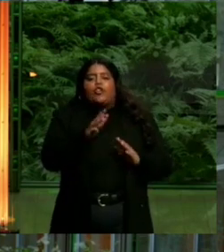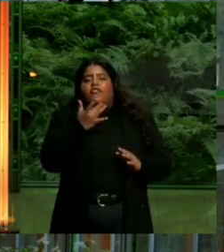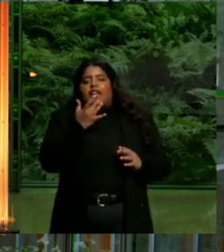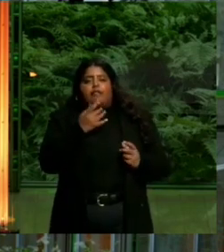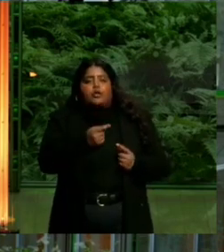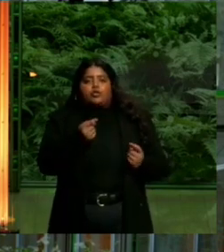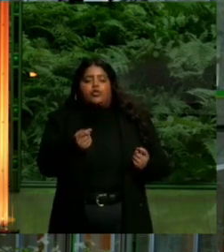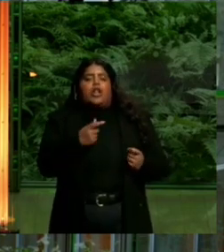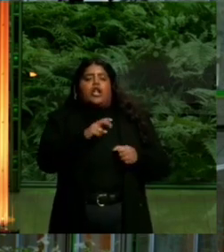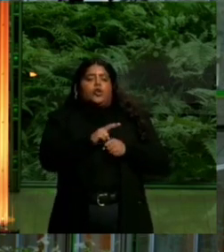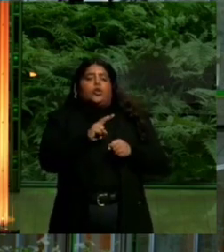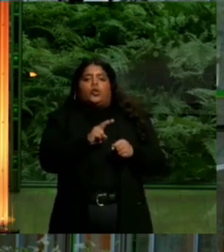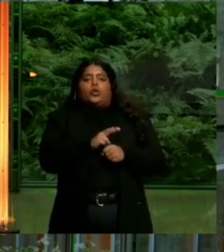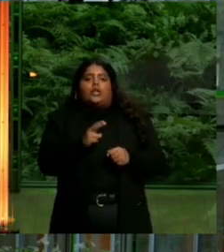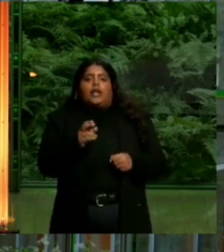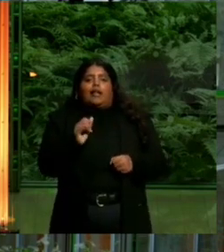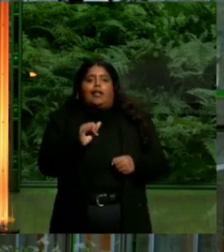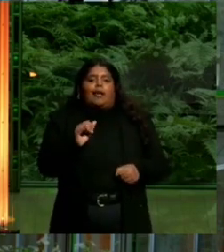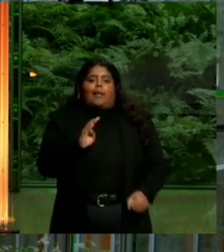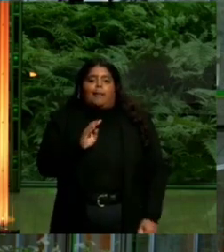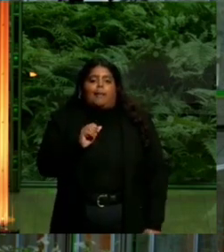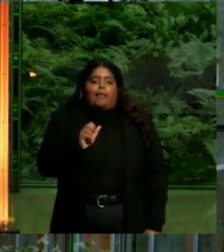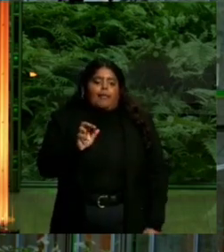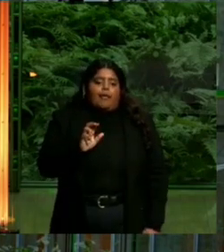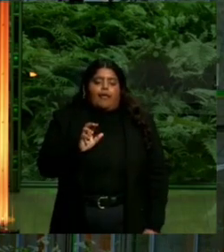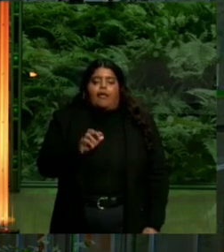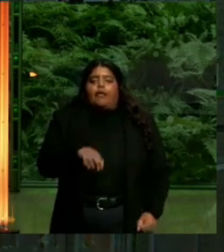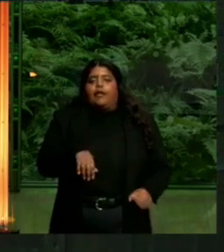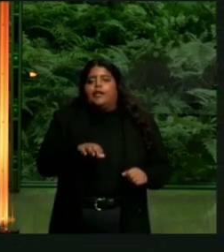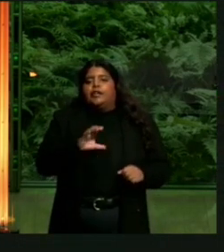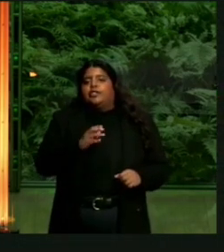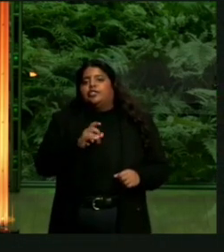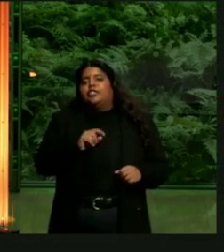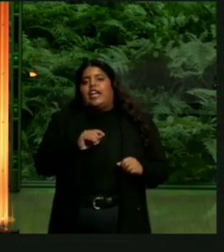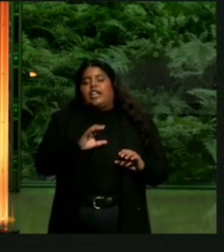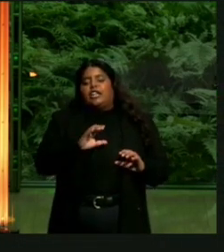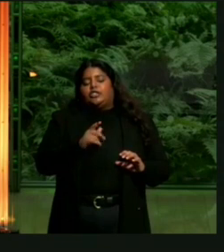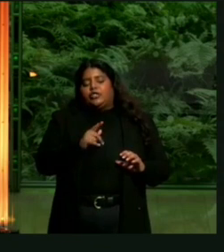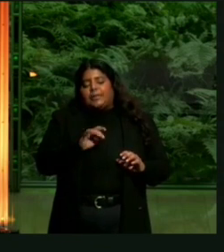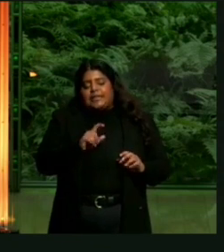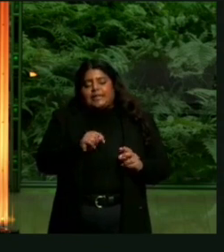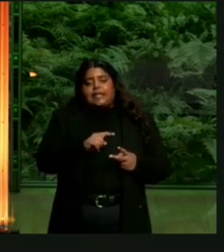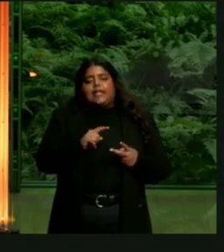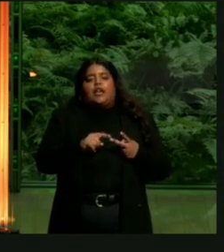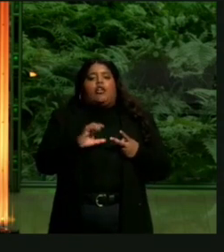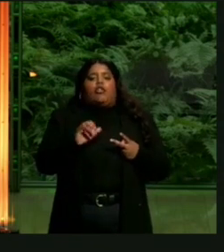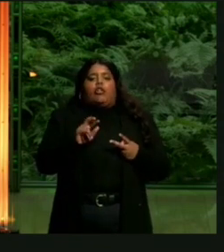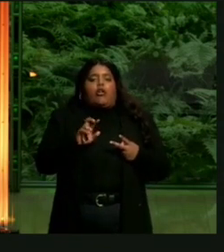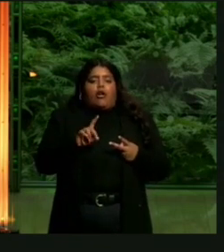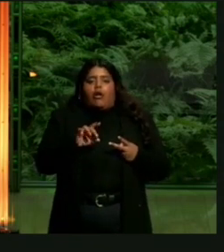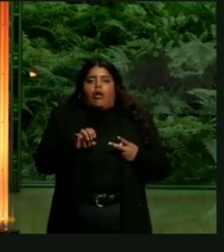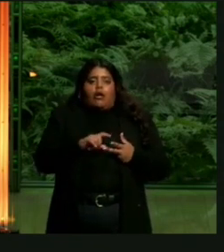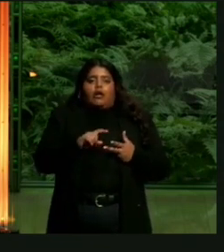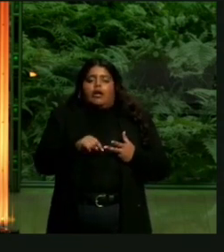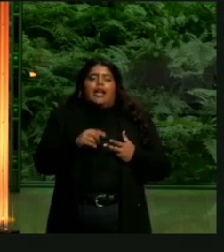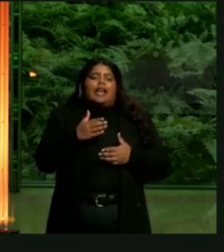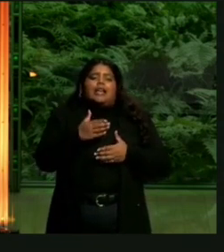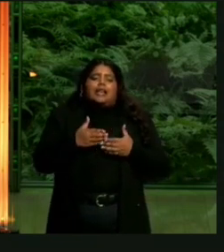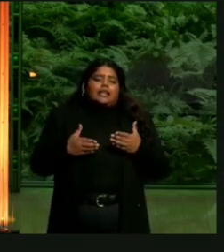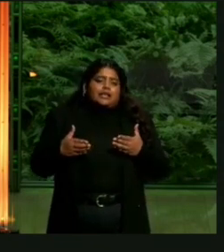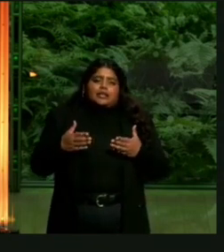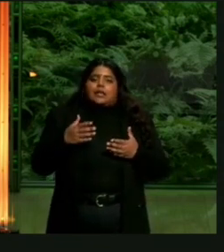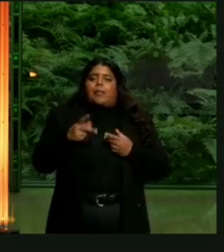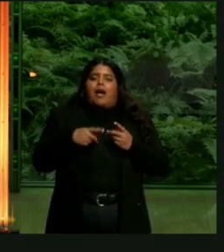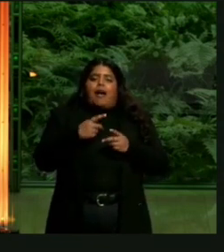daily. Like Bard, ChatGPT, Claude are all free. Some version of it is freely